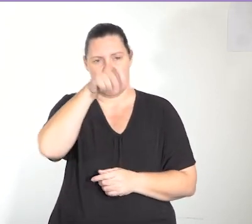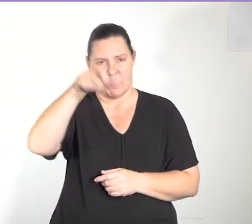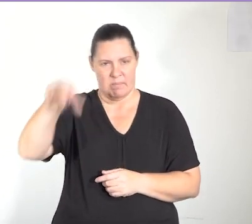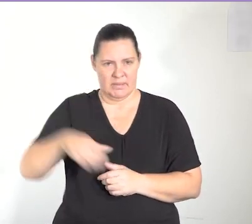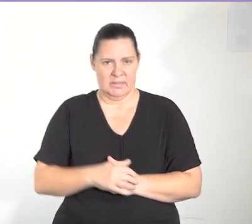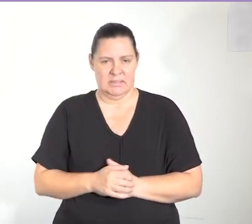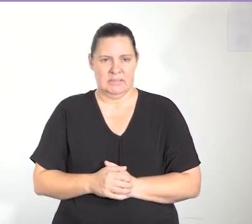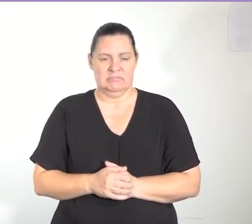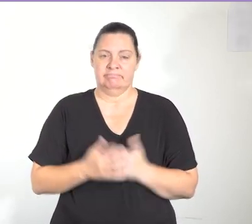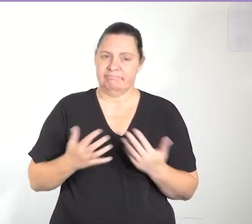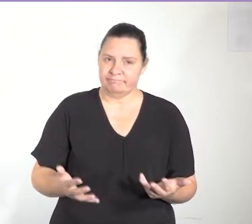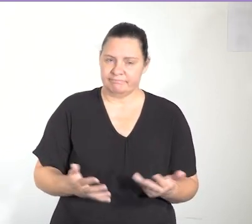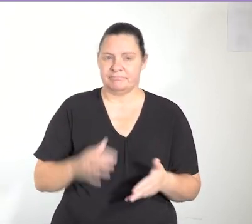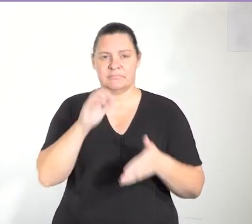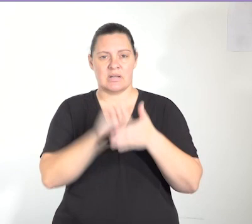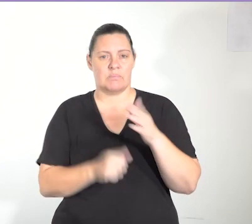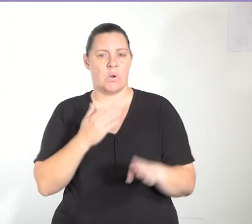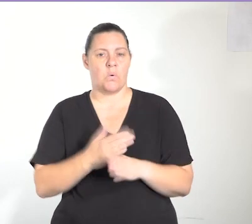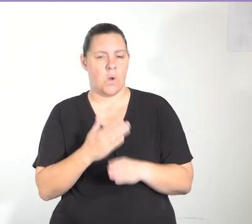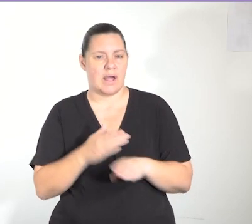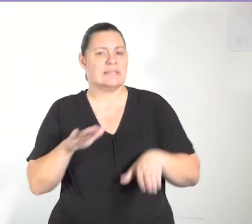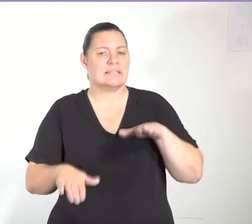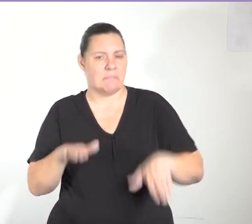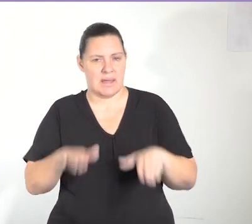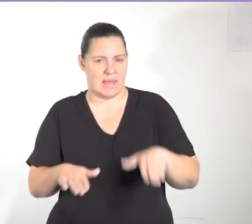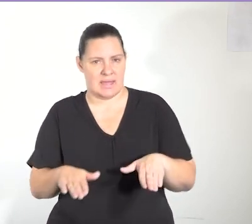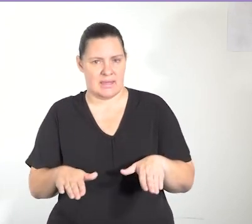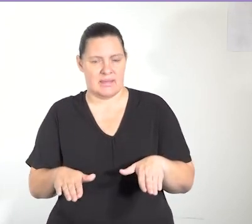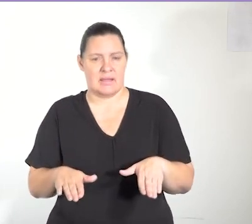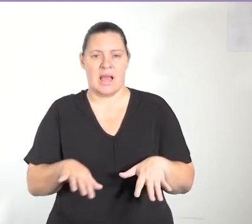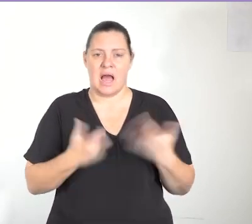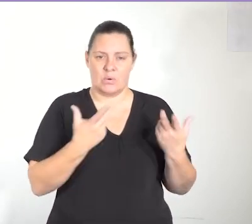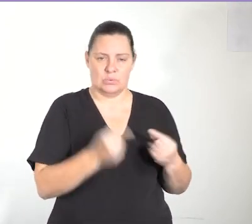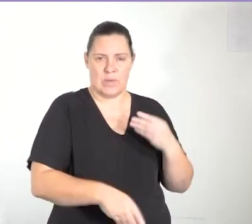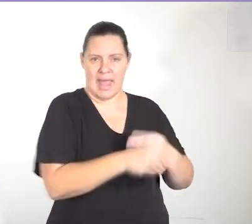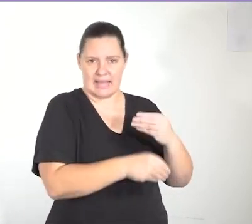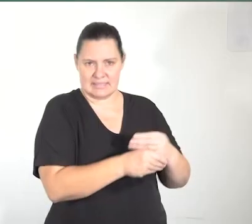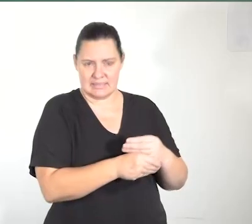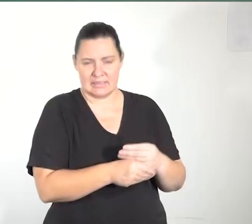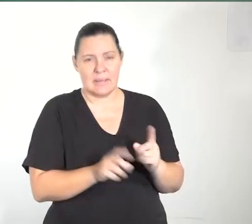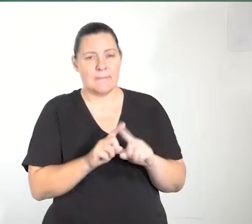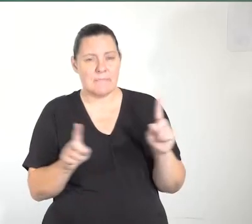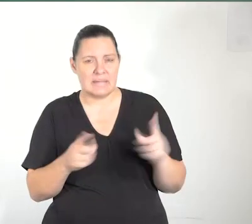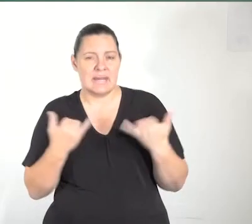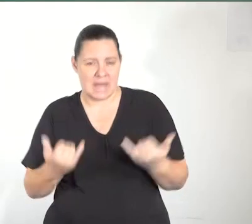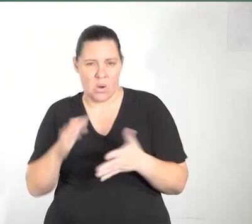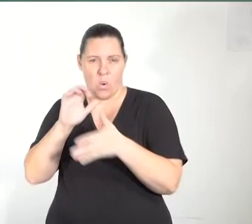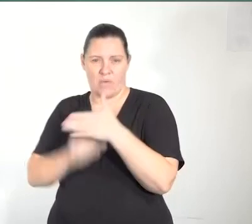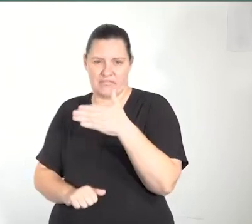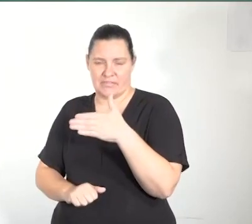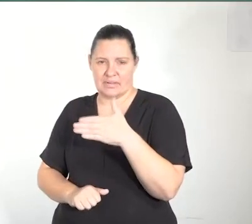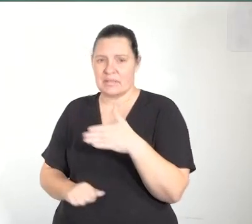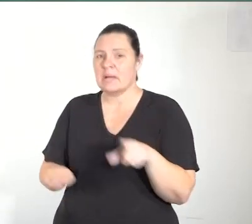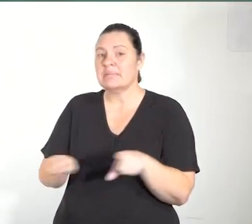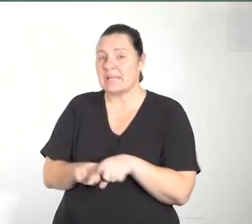method. So subtraction works similar to how we did with addition, except we are subtracting,